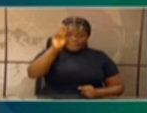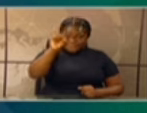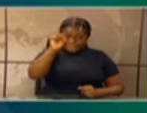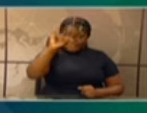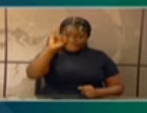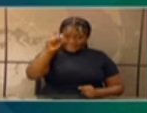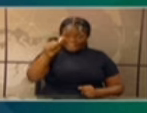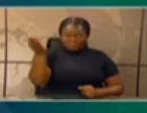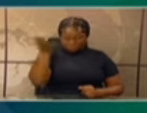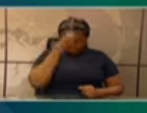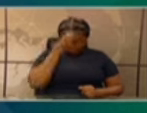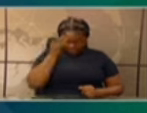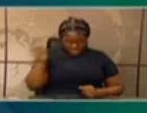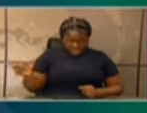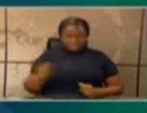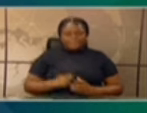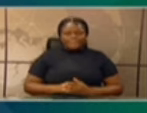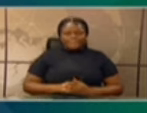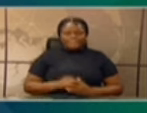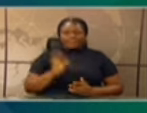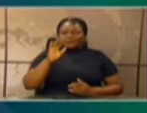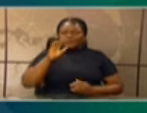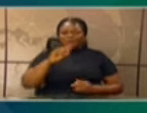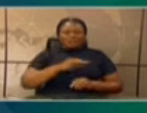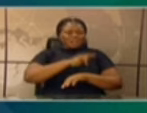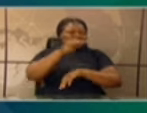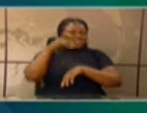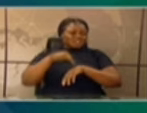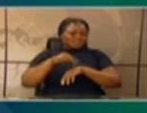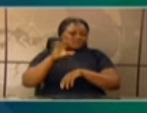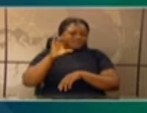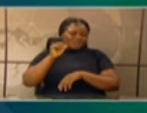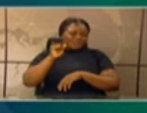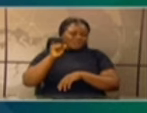Number one, Almighty National Cathedral. We are all aware.